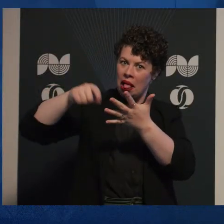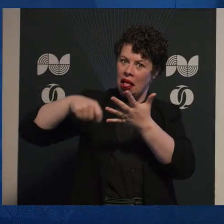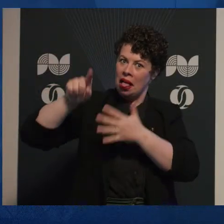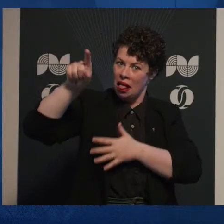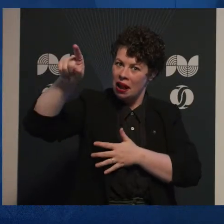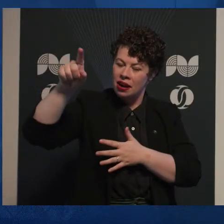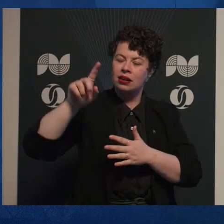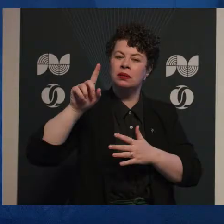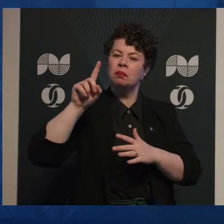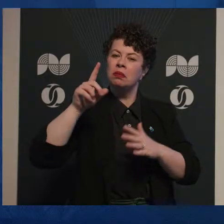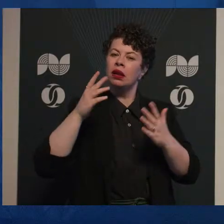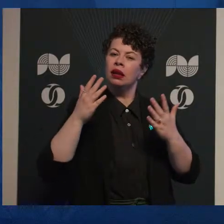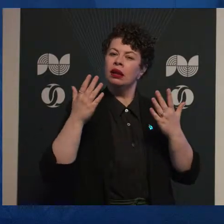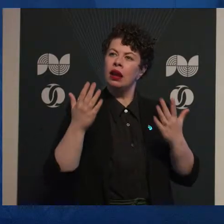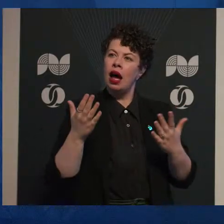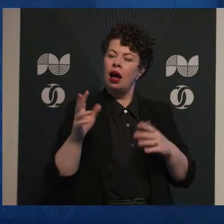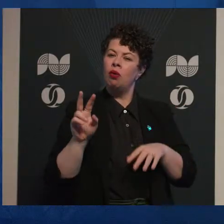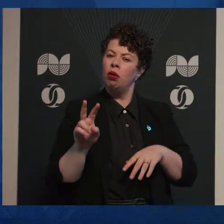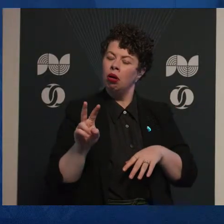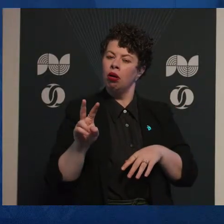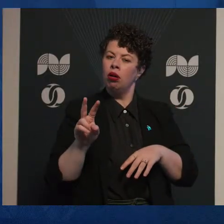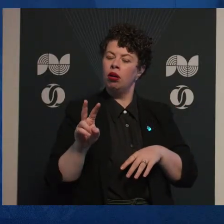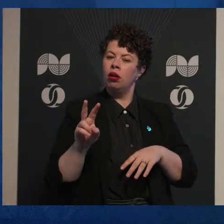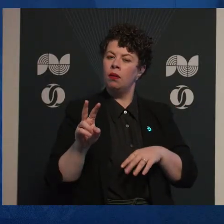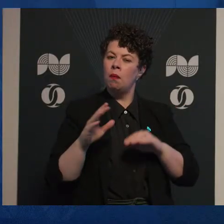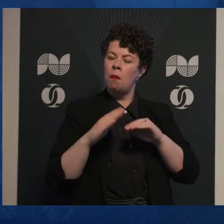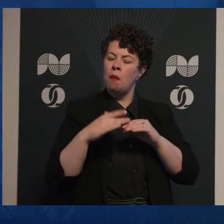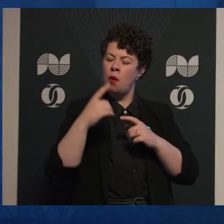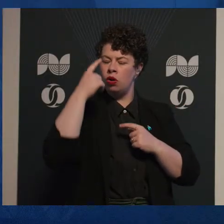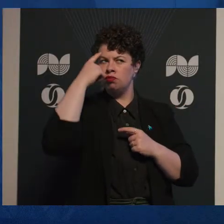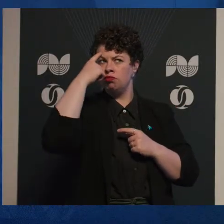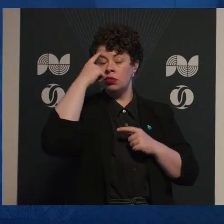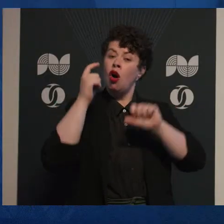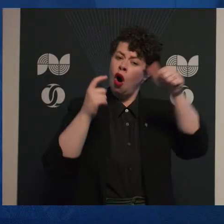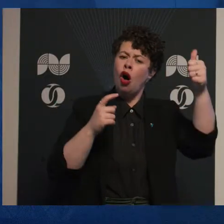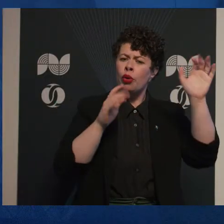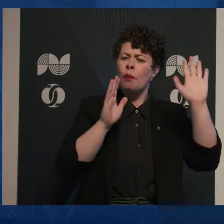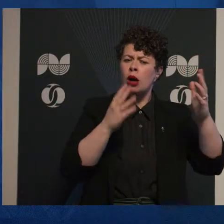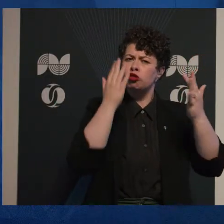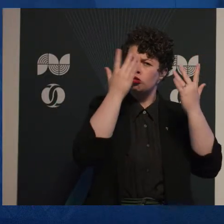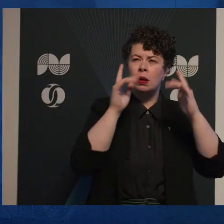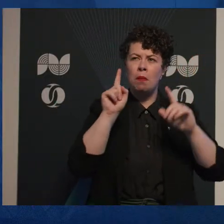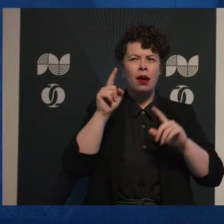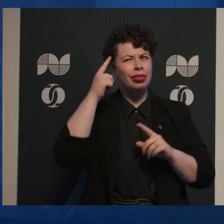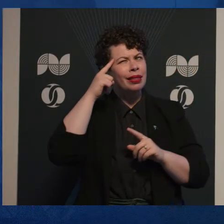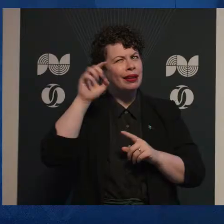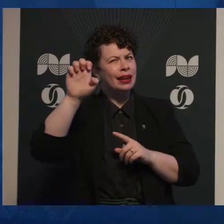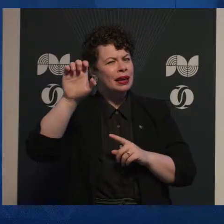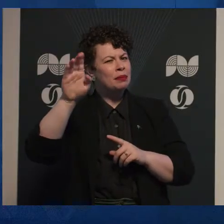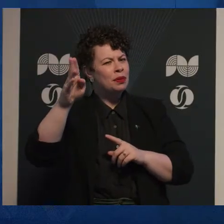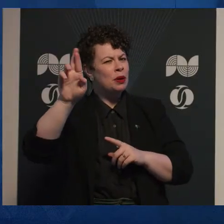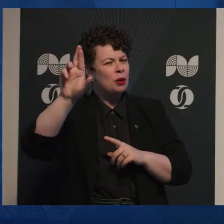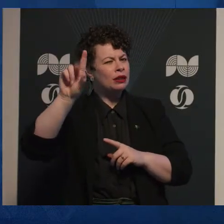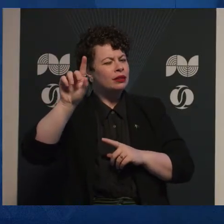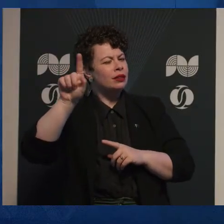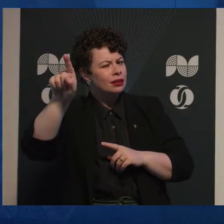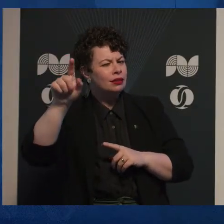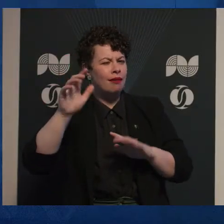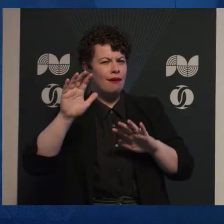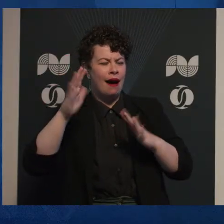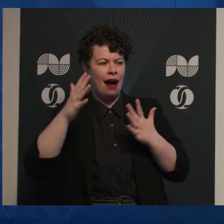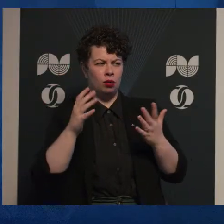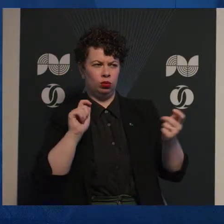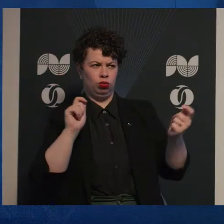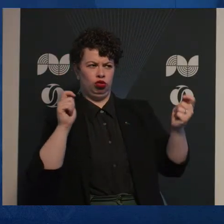more perhaps than for many other institutions, we need to think now how the EBRD and other institutions navigate